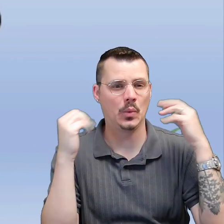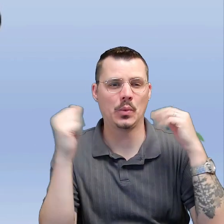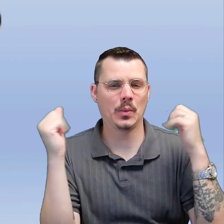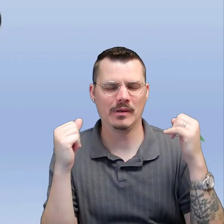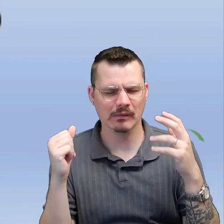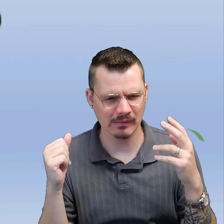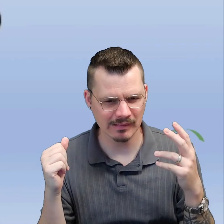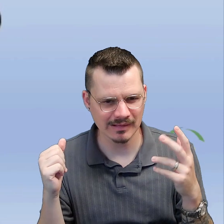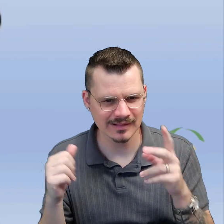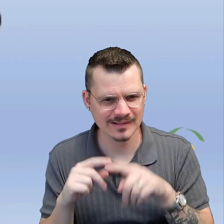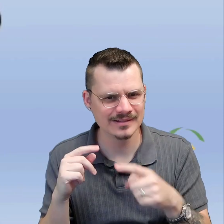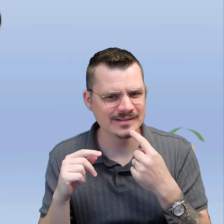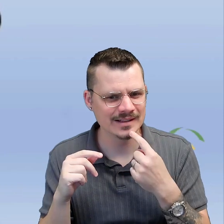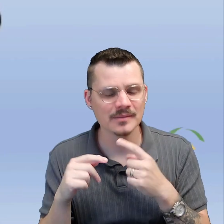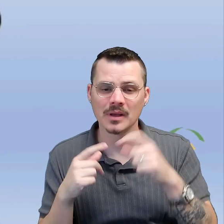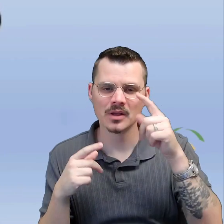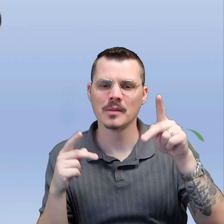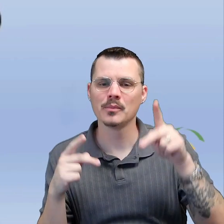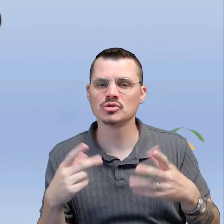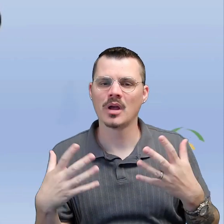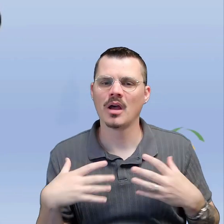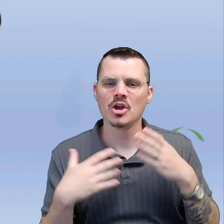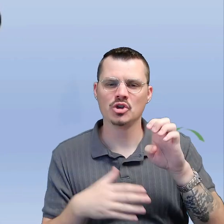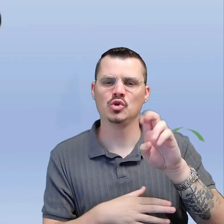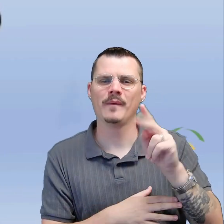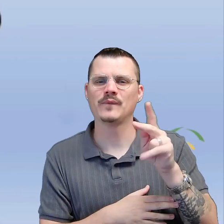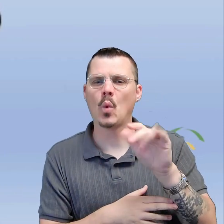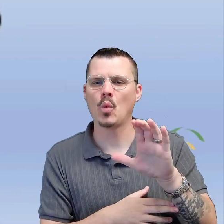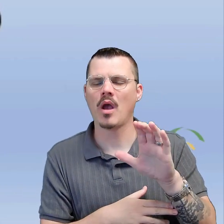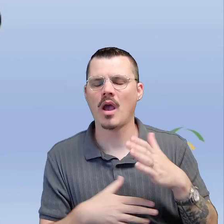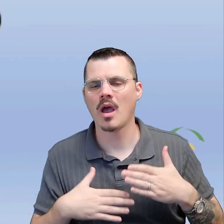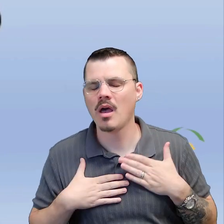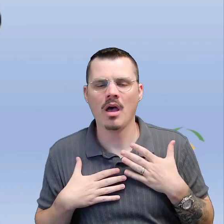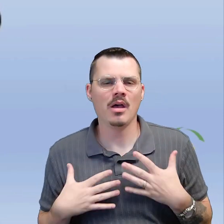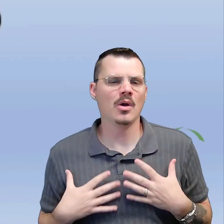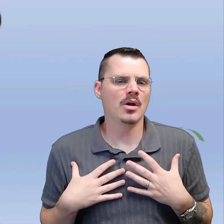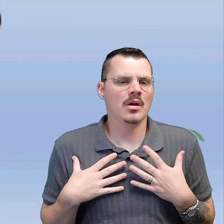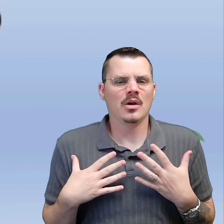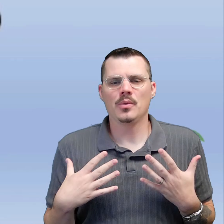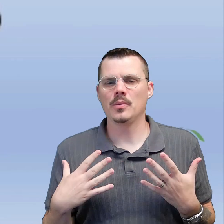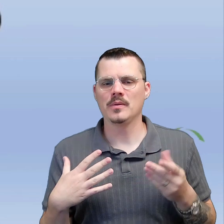saying. Person's euphoric, and it's really quite